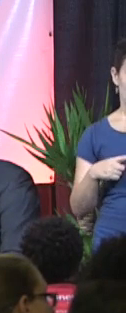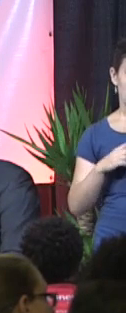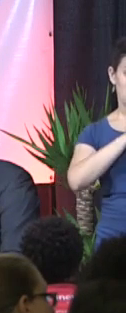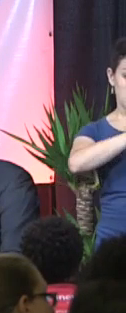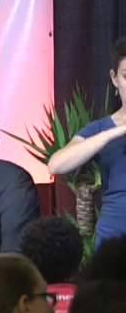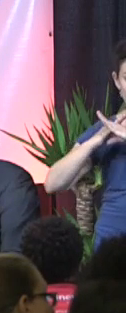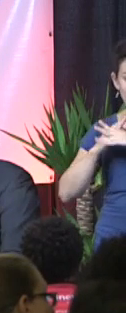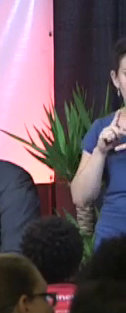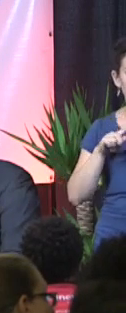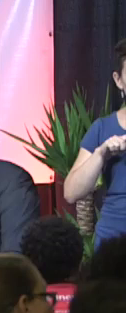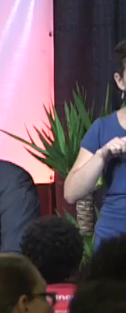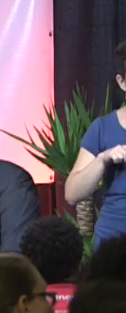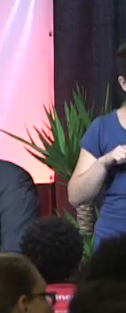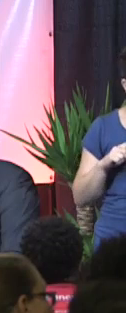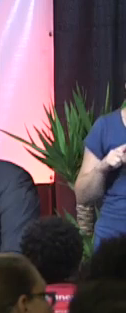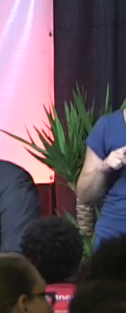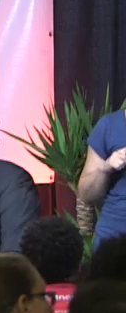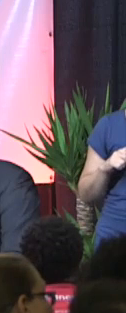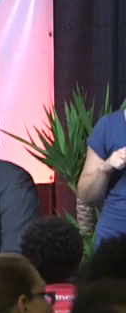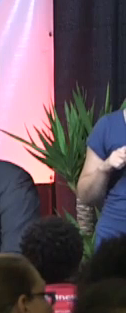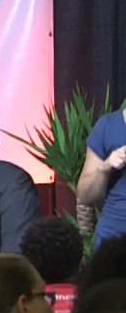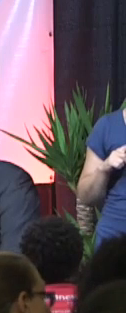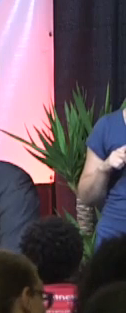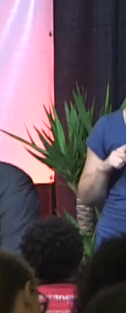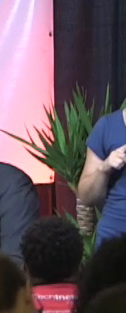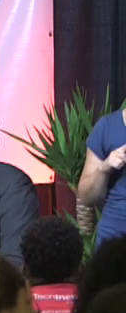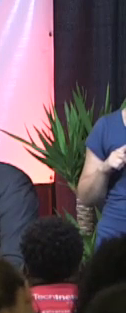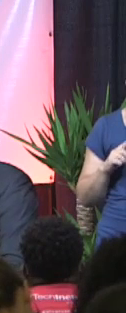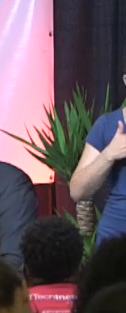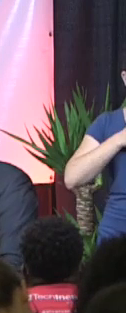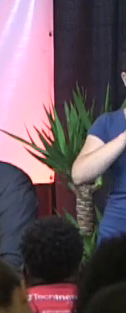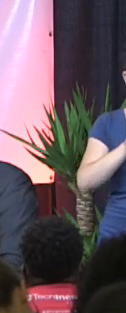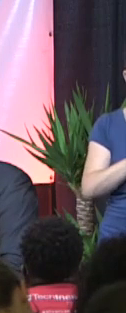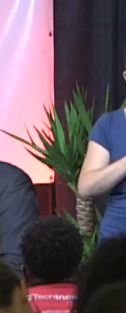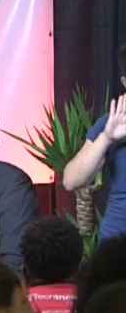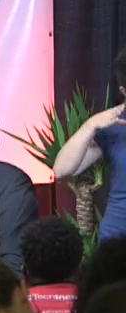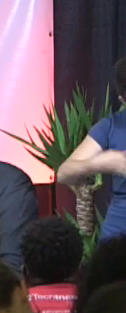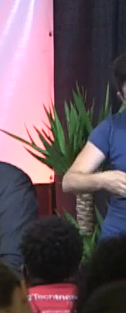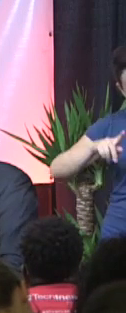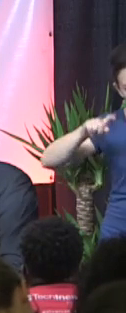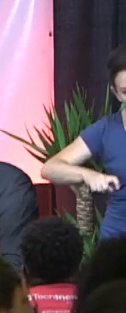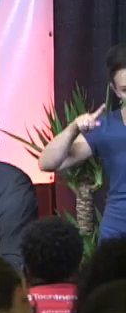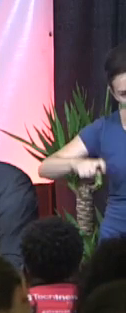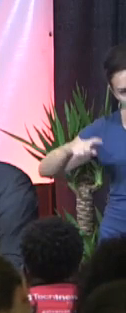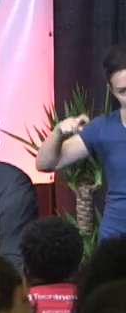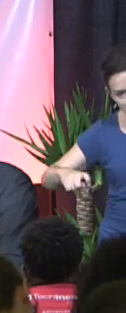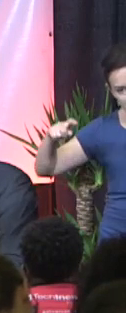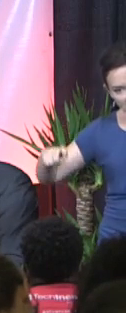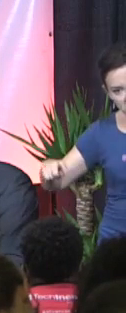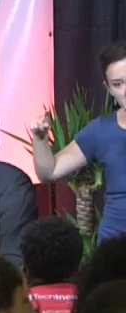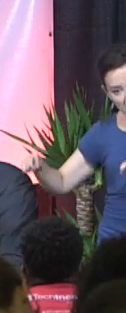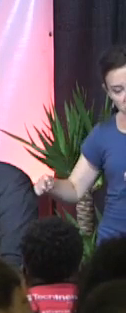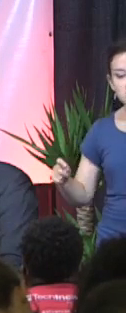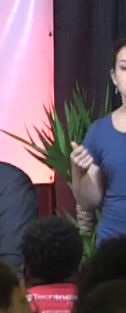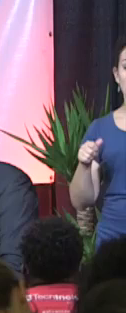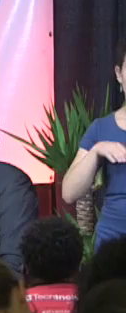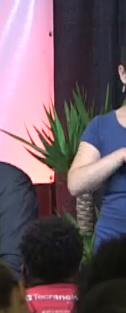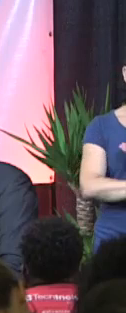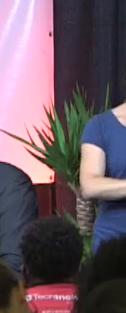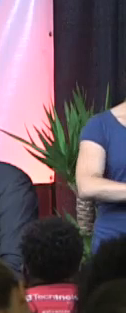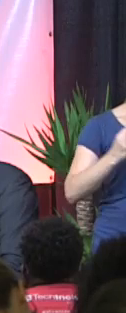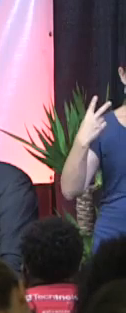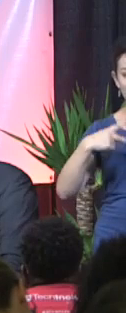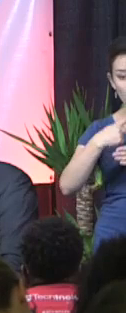roadblocks. One is that we're in a state that focuses heavily on testing. So when we try to go into K-12 to